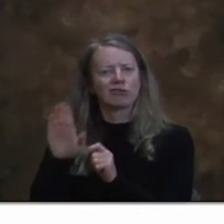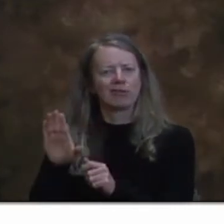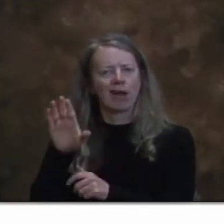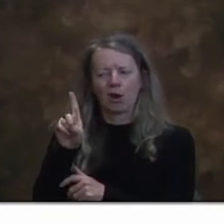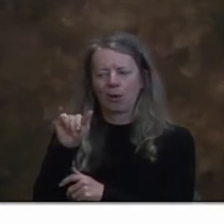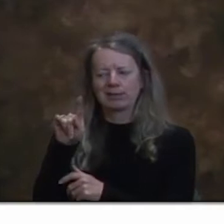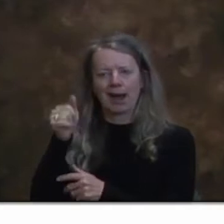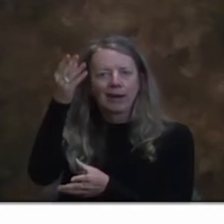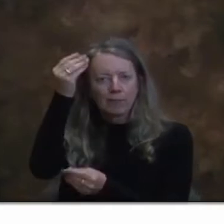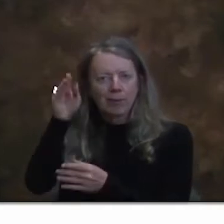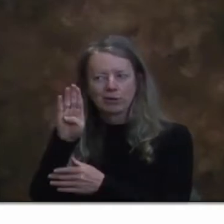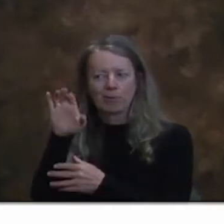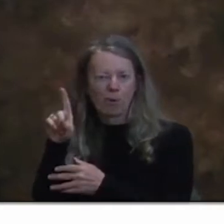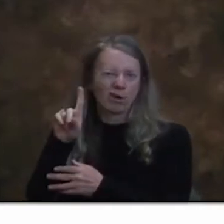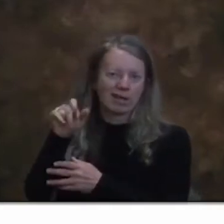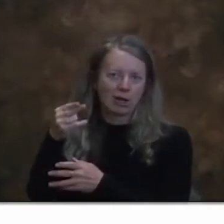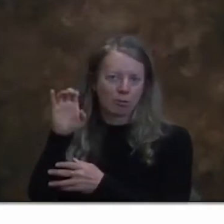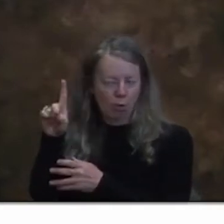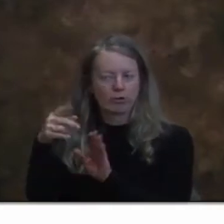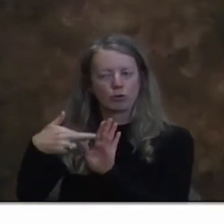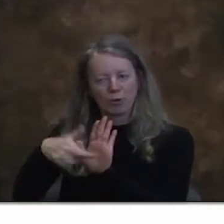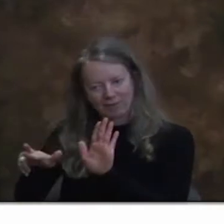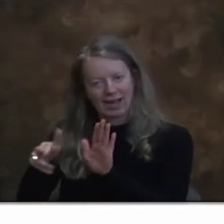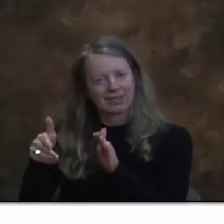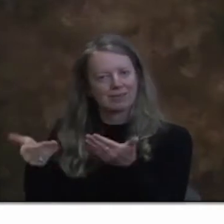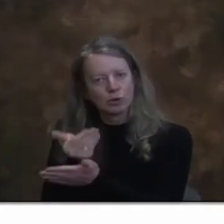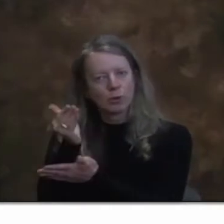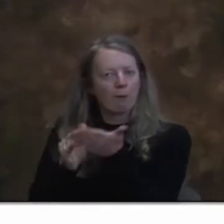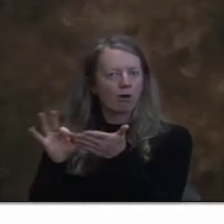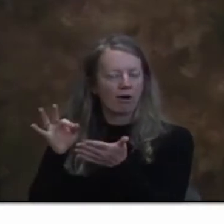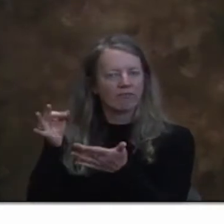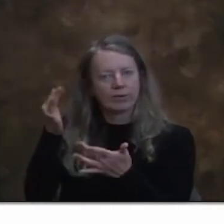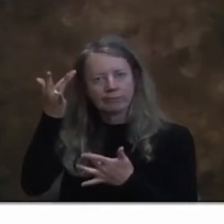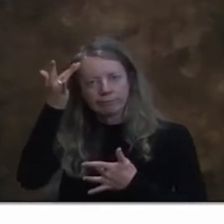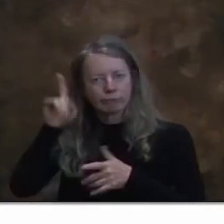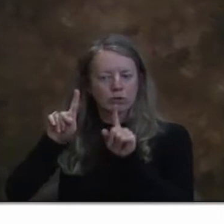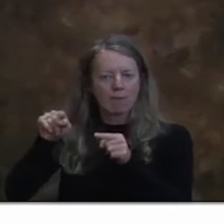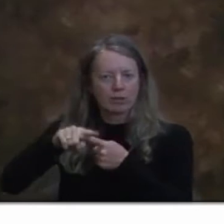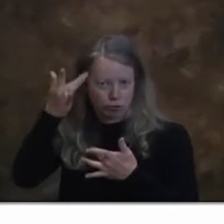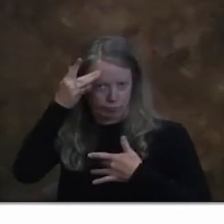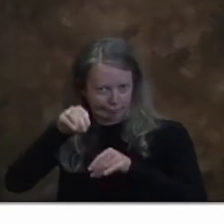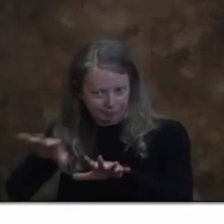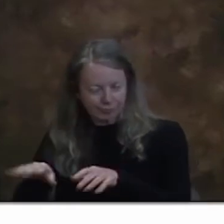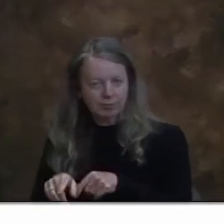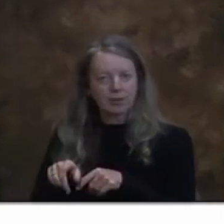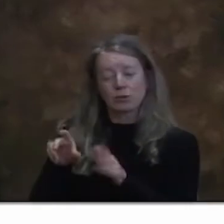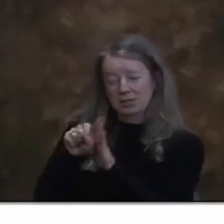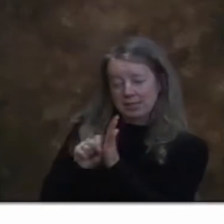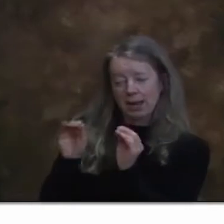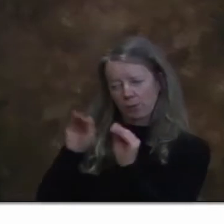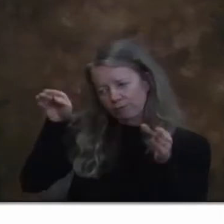reflect this new phase of the response, and has more of a focus on surveillance and monitoring